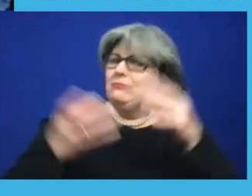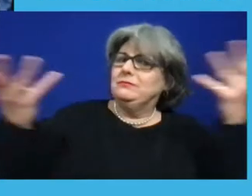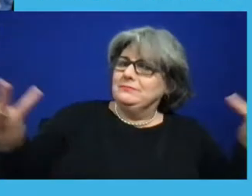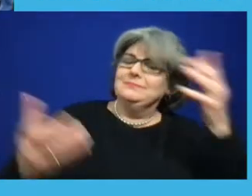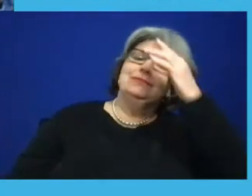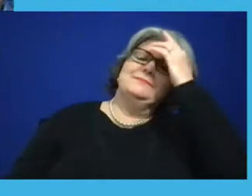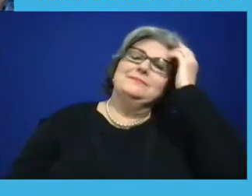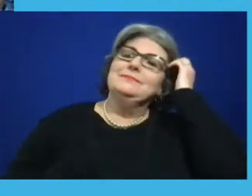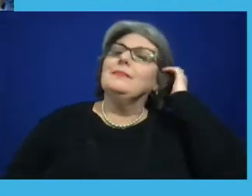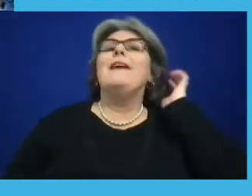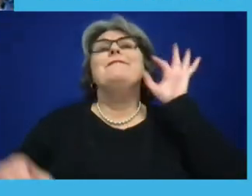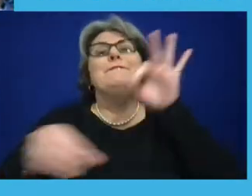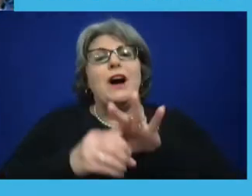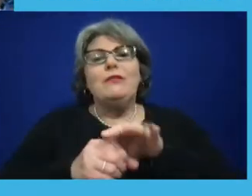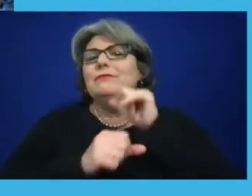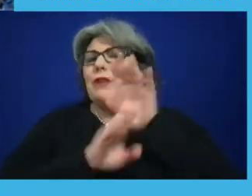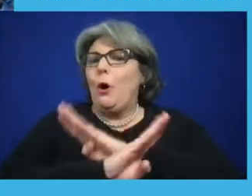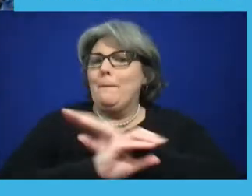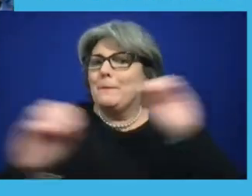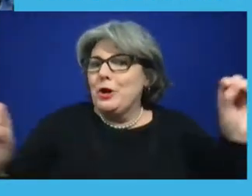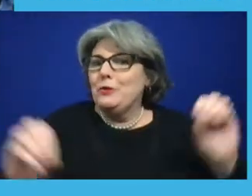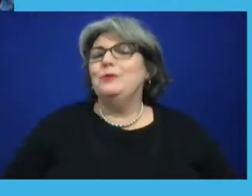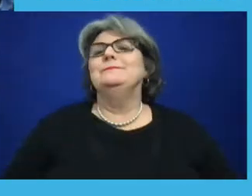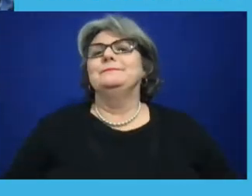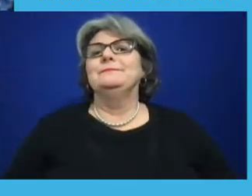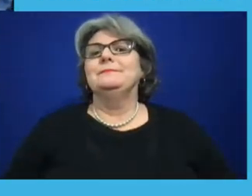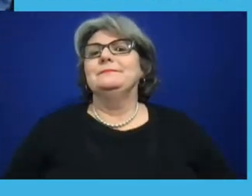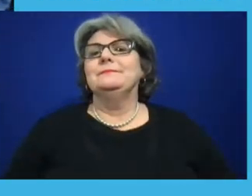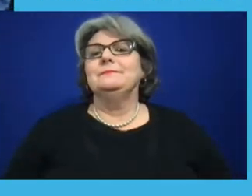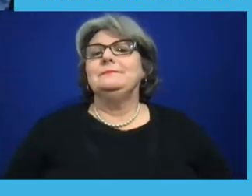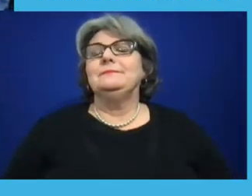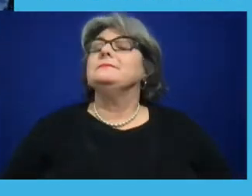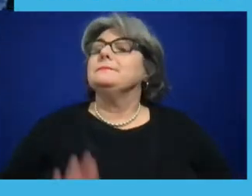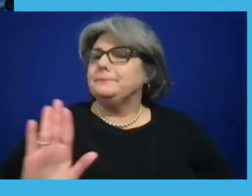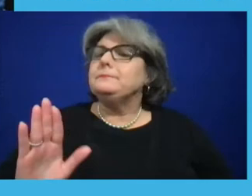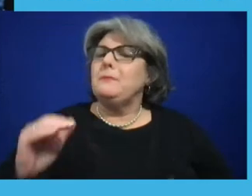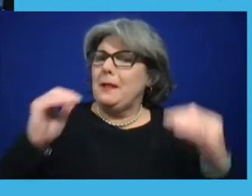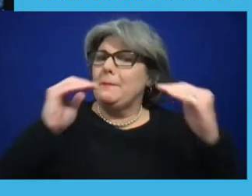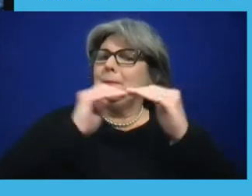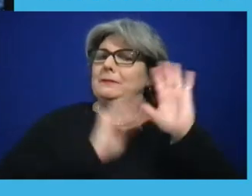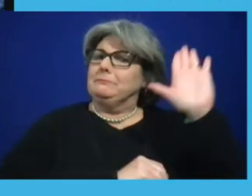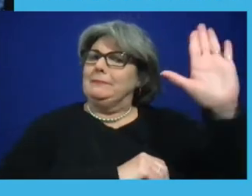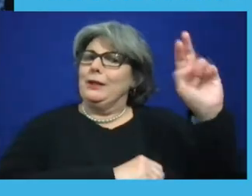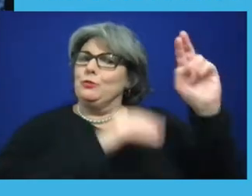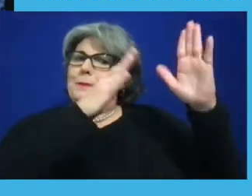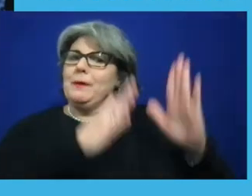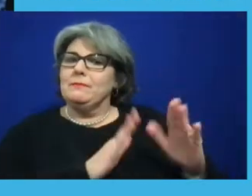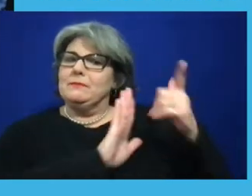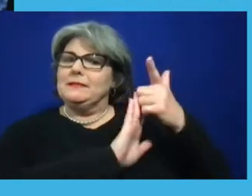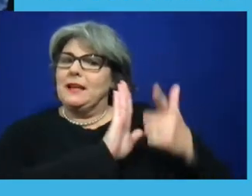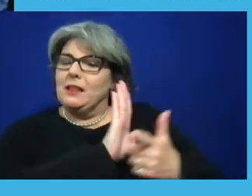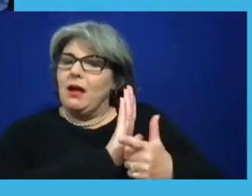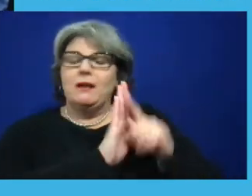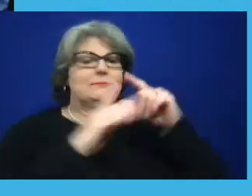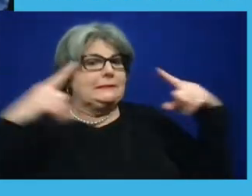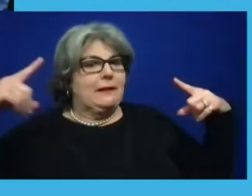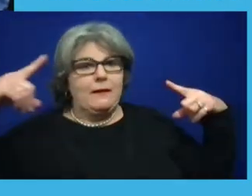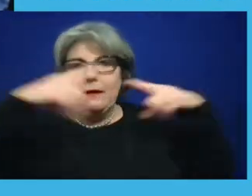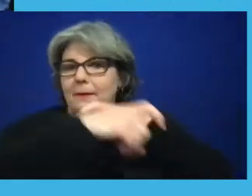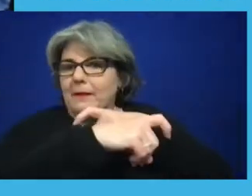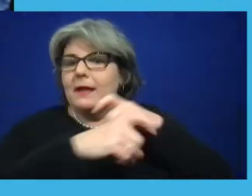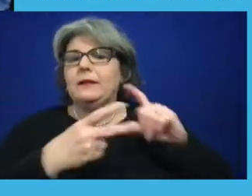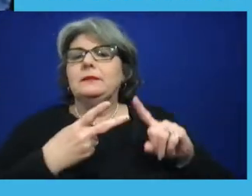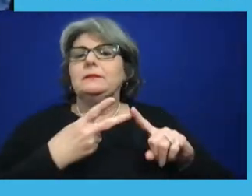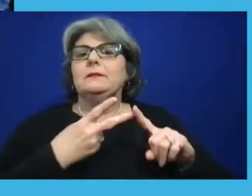What did I say about booing? Vote. But that's